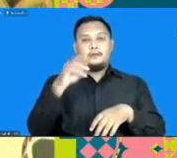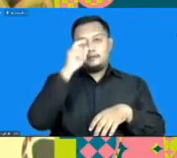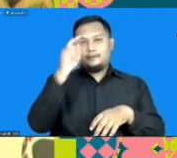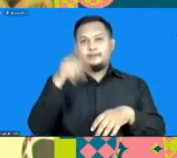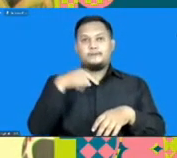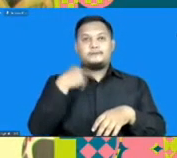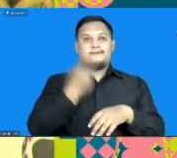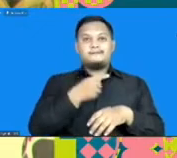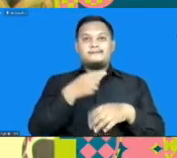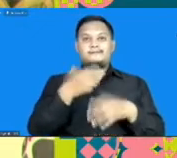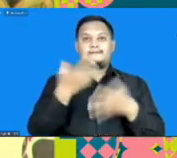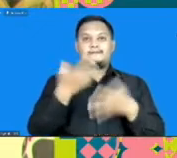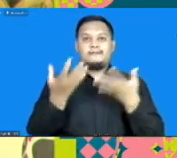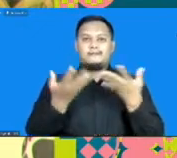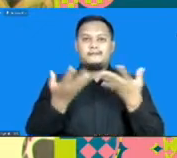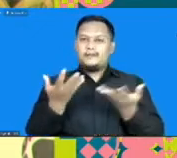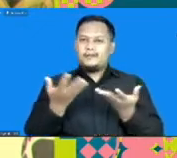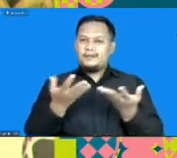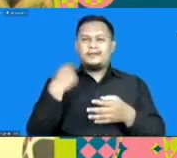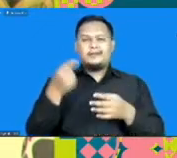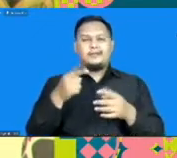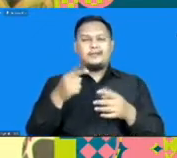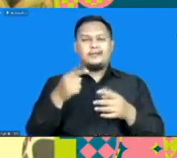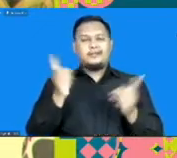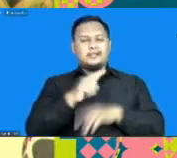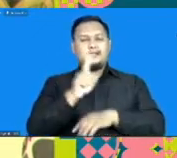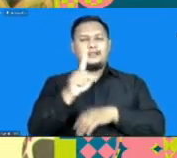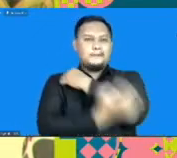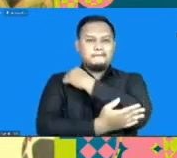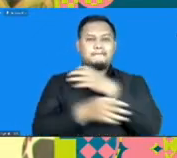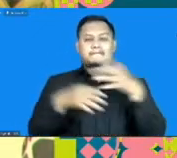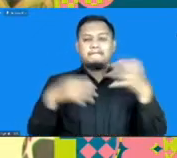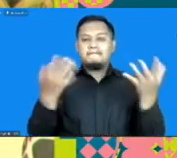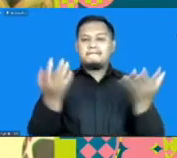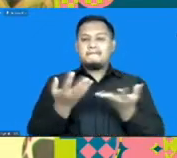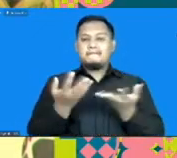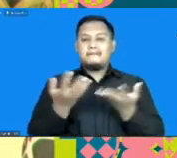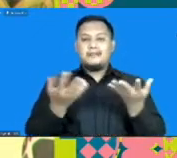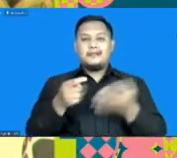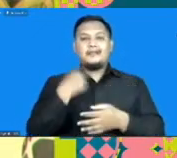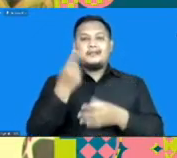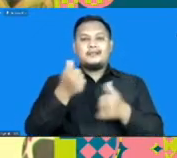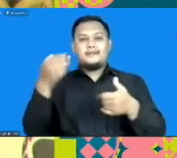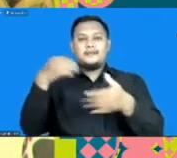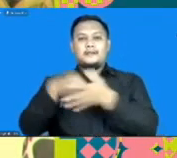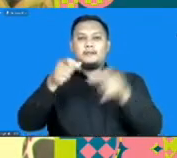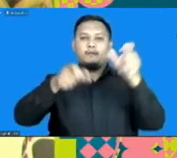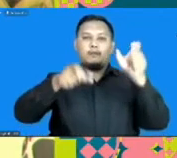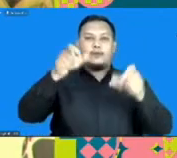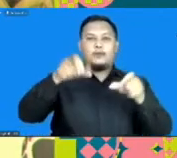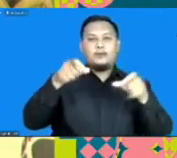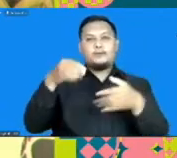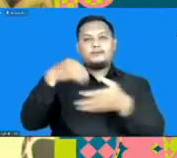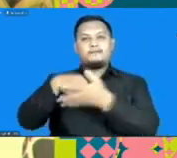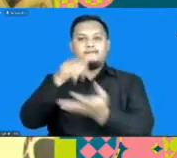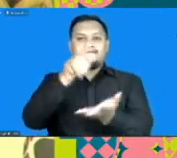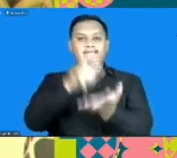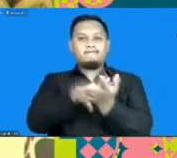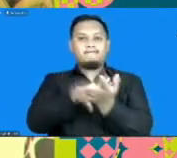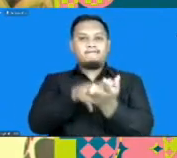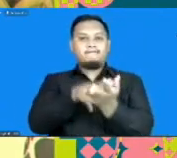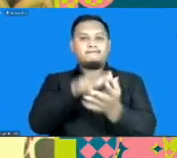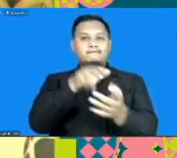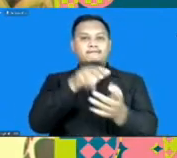actually engage people in the public policies? So it's a new thing, and we just have